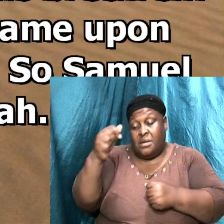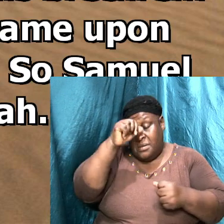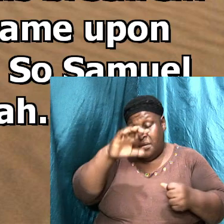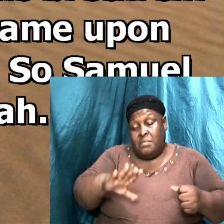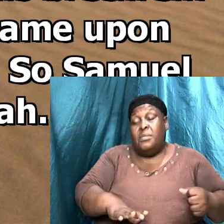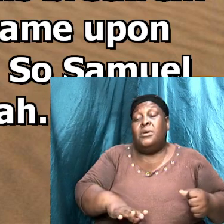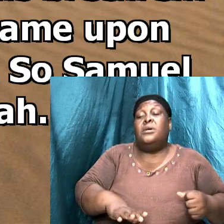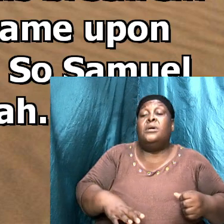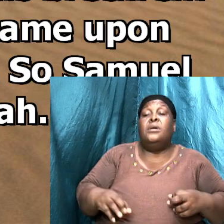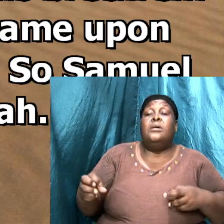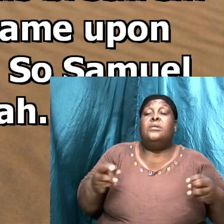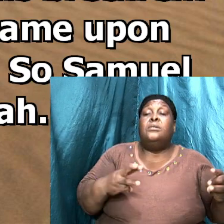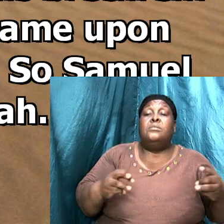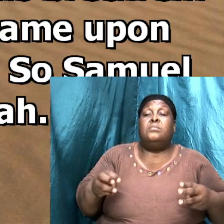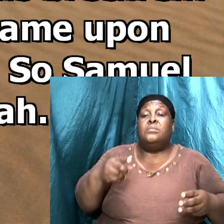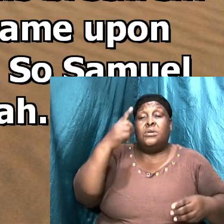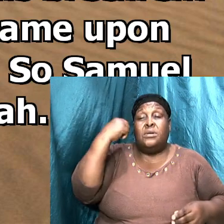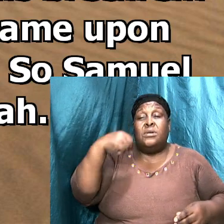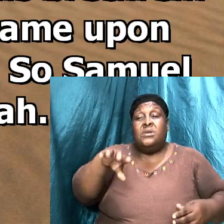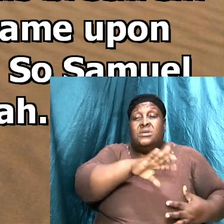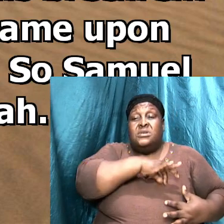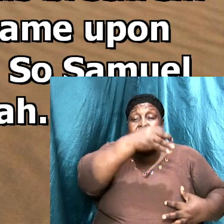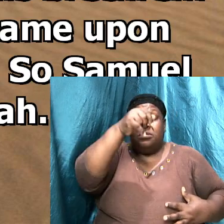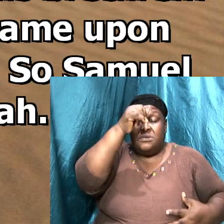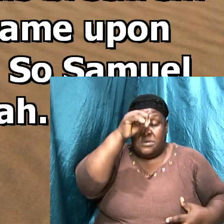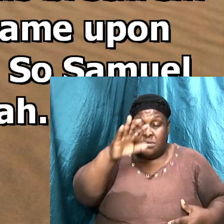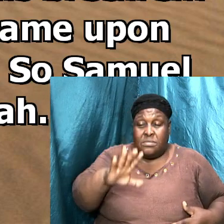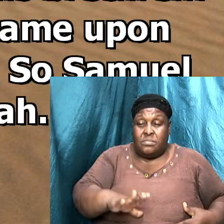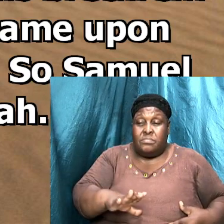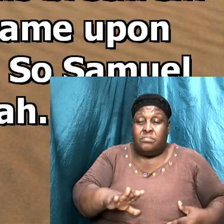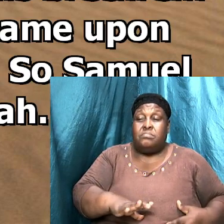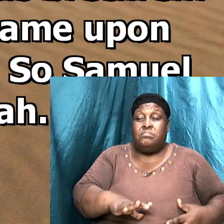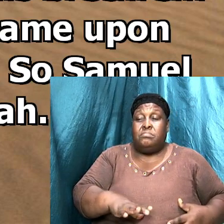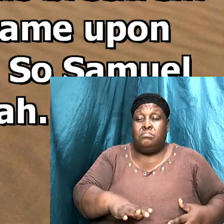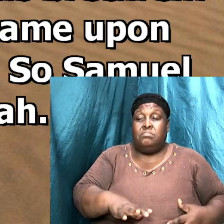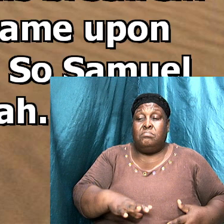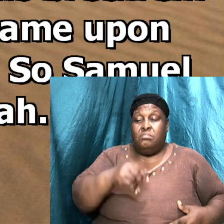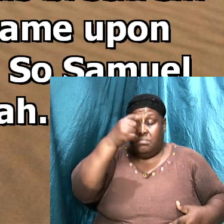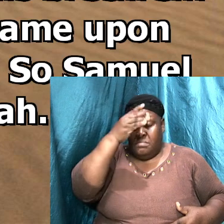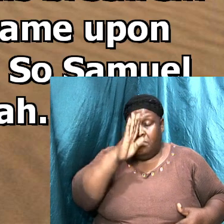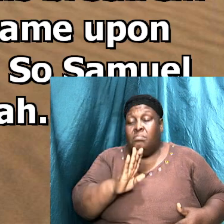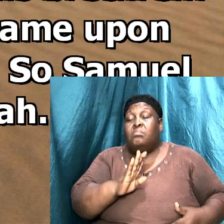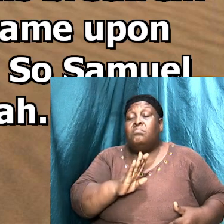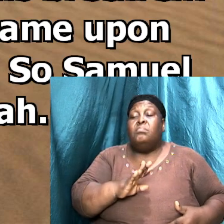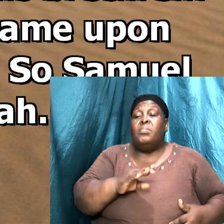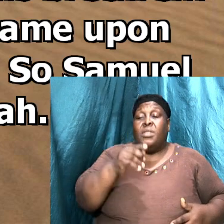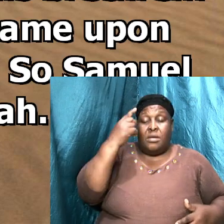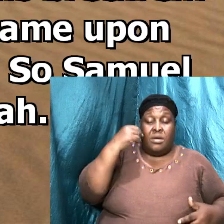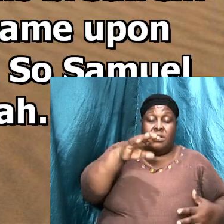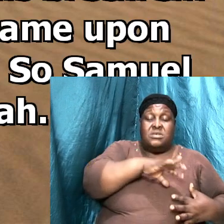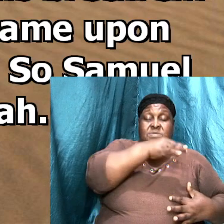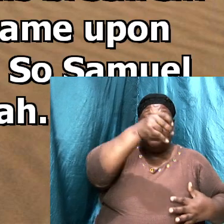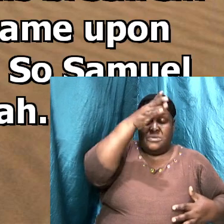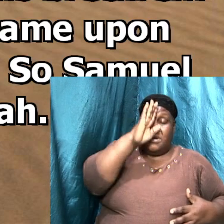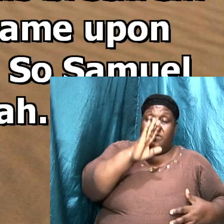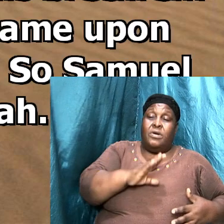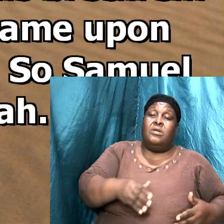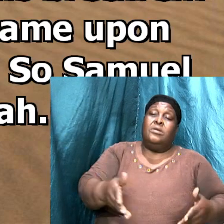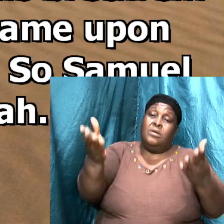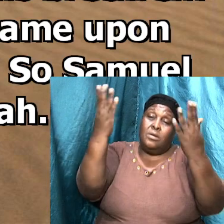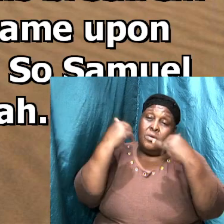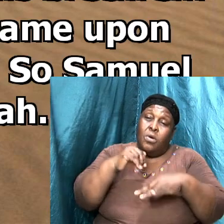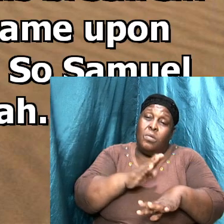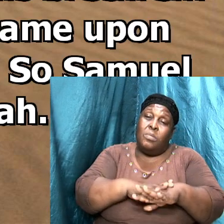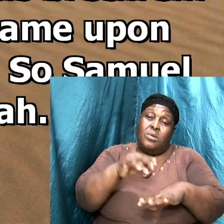Spirit of God. His heart was at a certain place, and it was because of the Spirit of God. It was because of the Spirit of God came